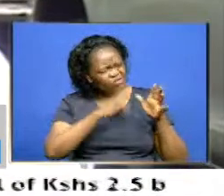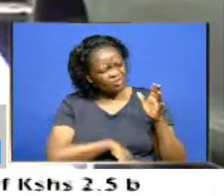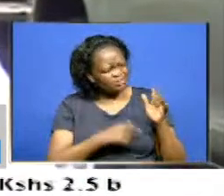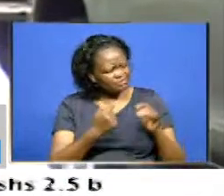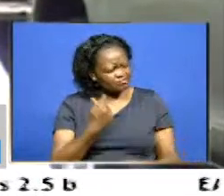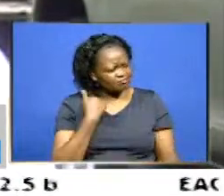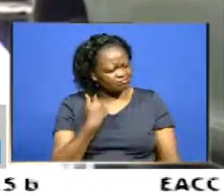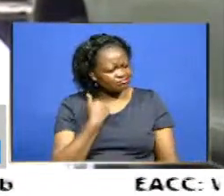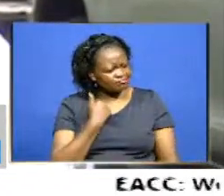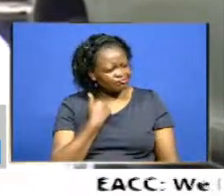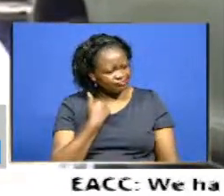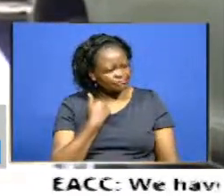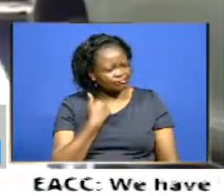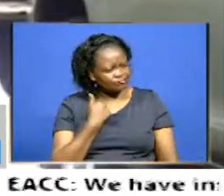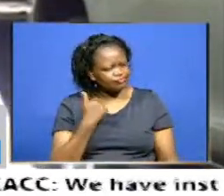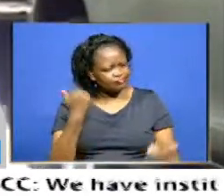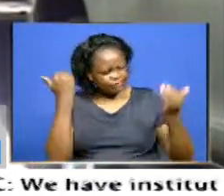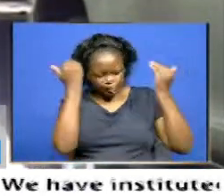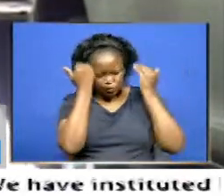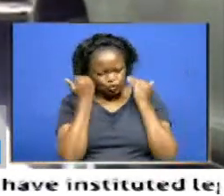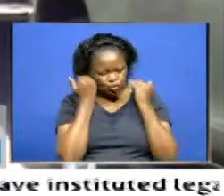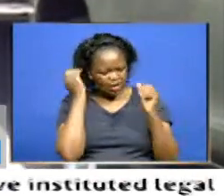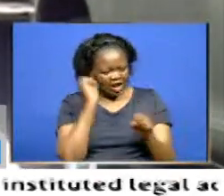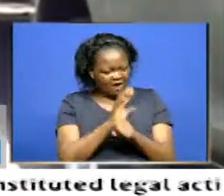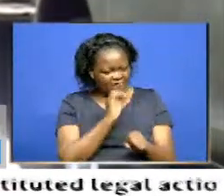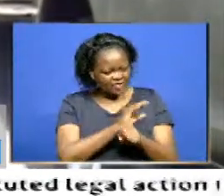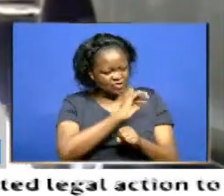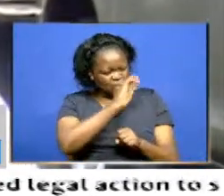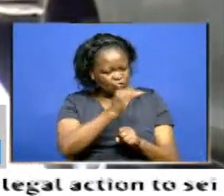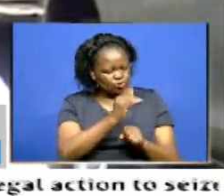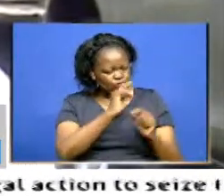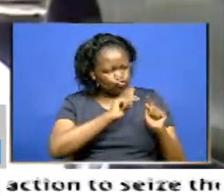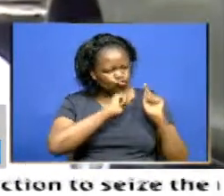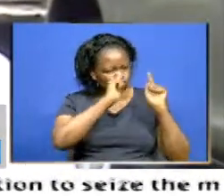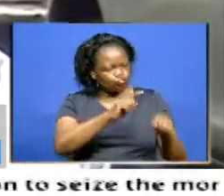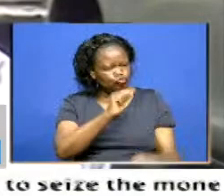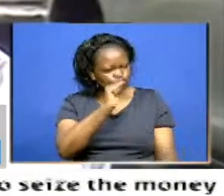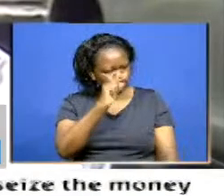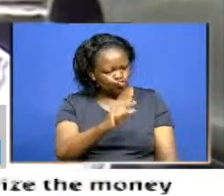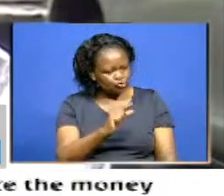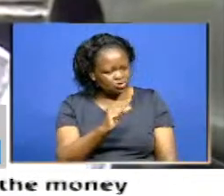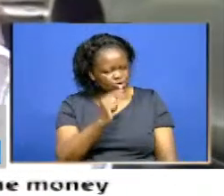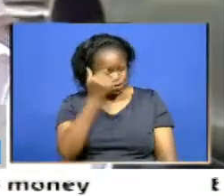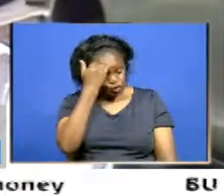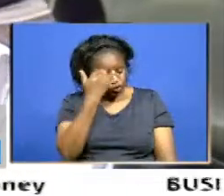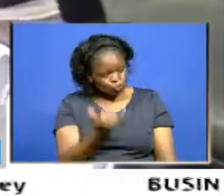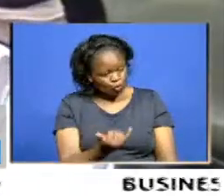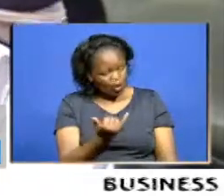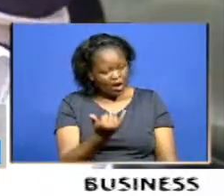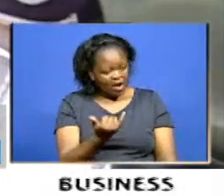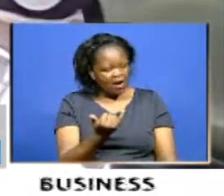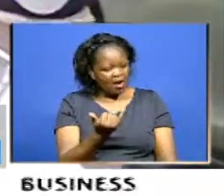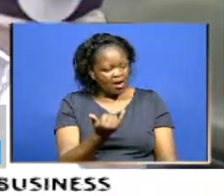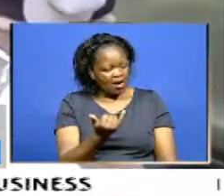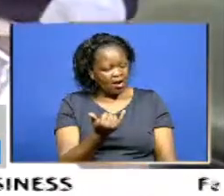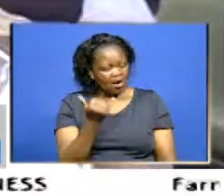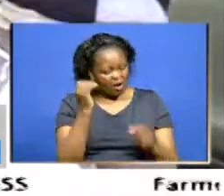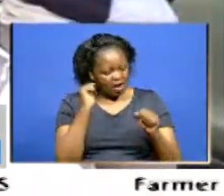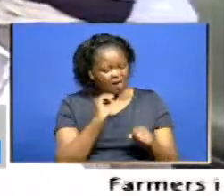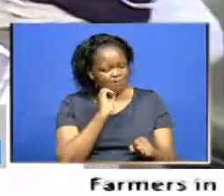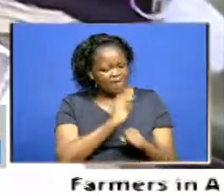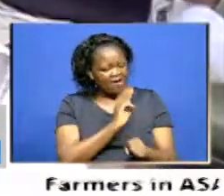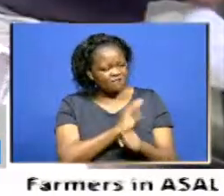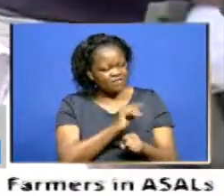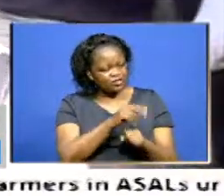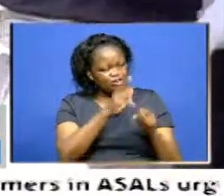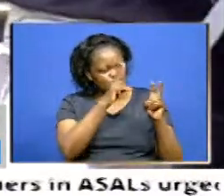Yesterday, the court advised those counties to go to the Attorney General so that they can get an advice on that